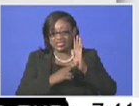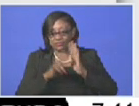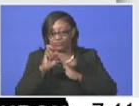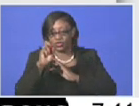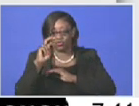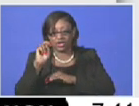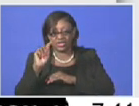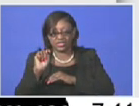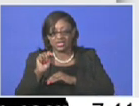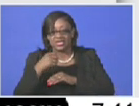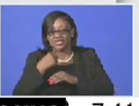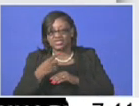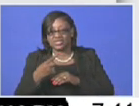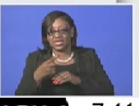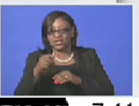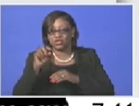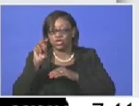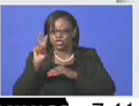average